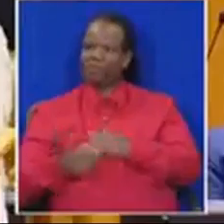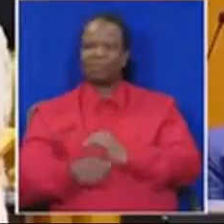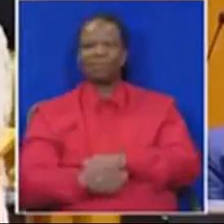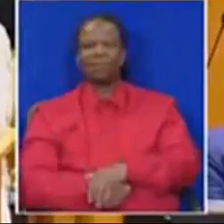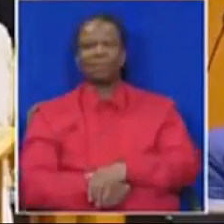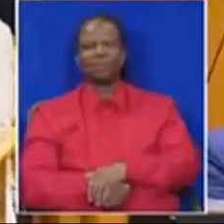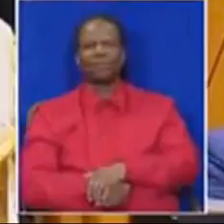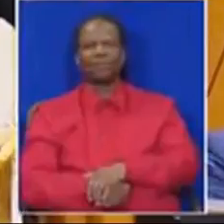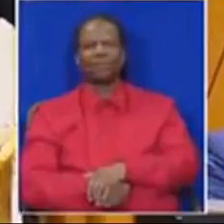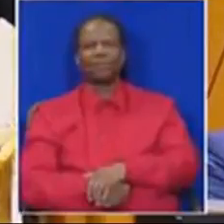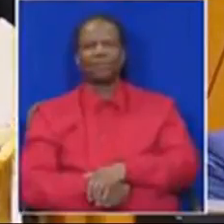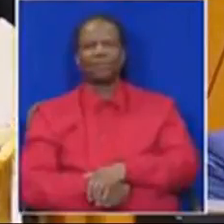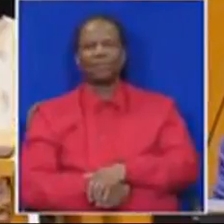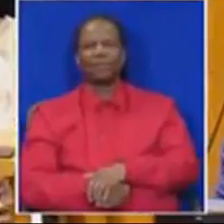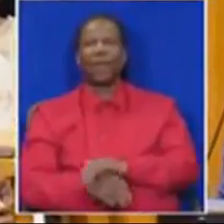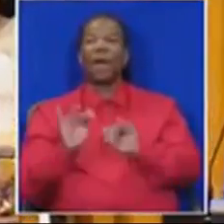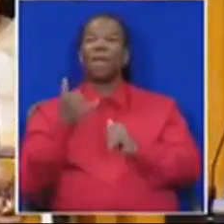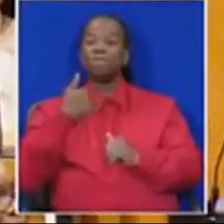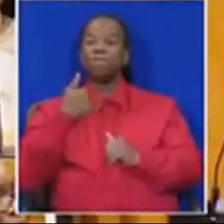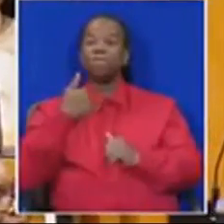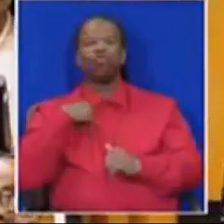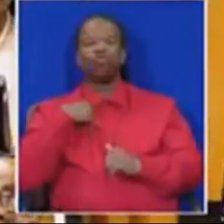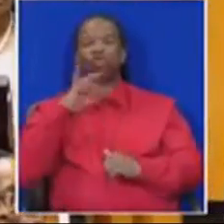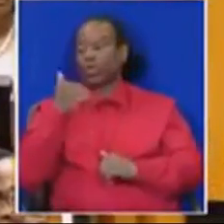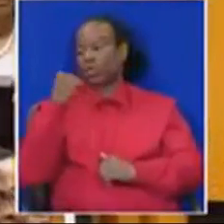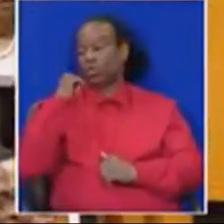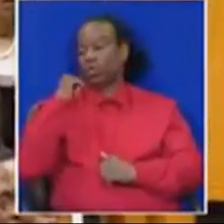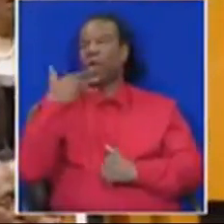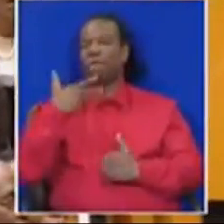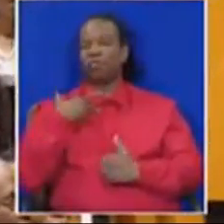I spoke to President Zuma yesterday,